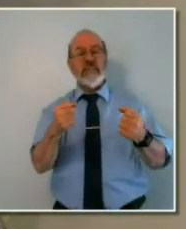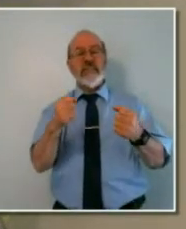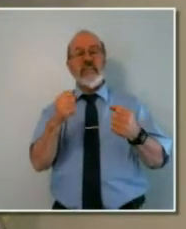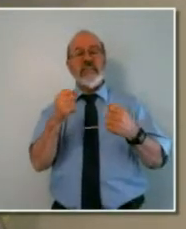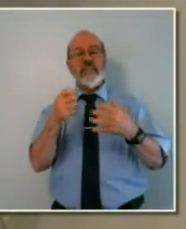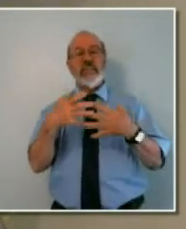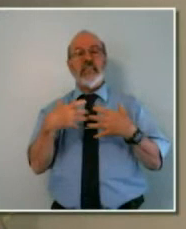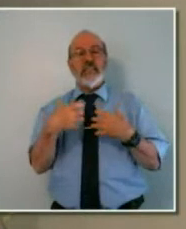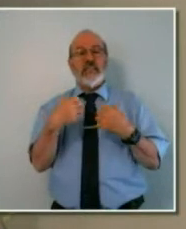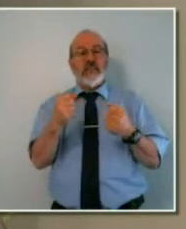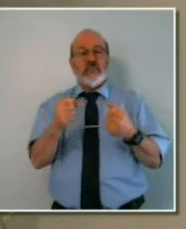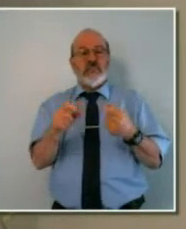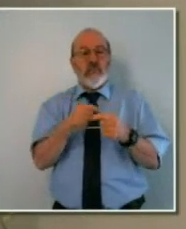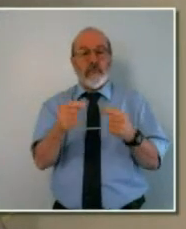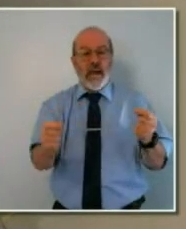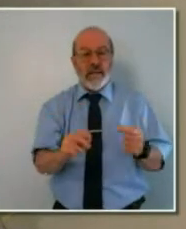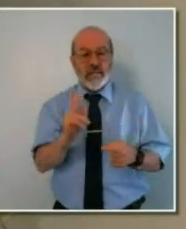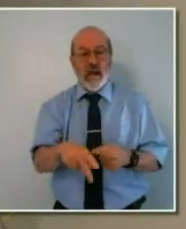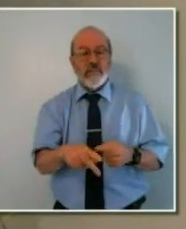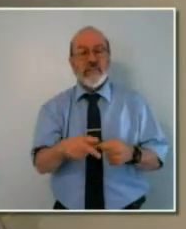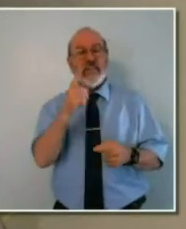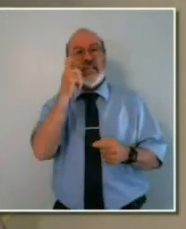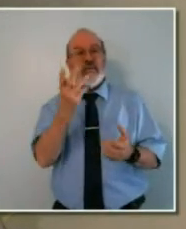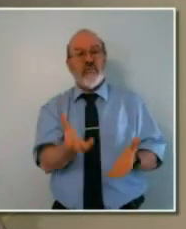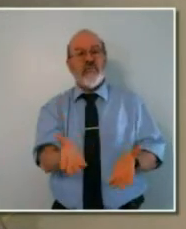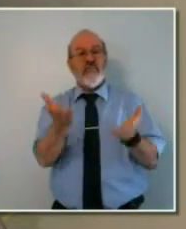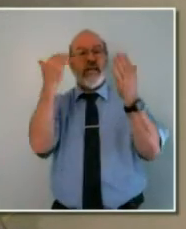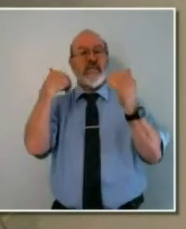He will raise us up.